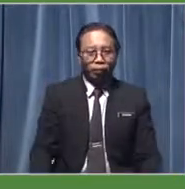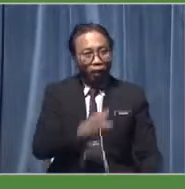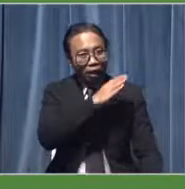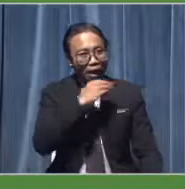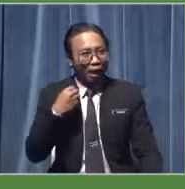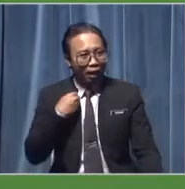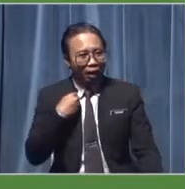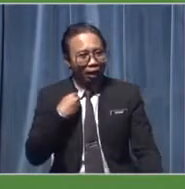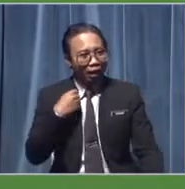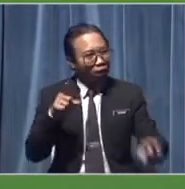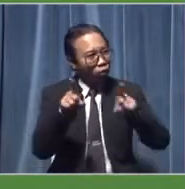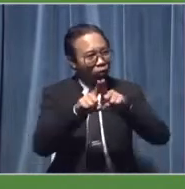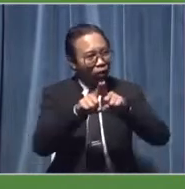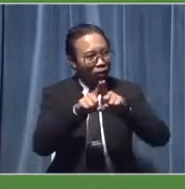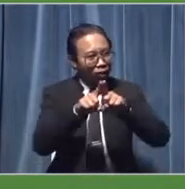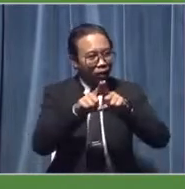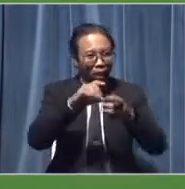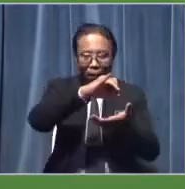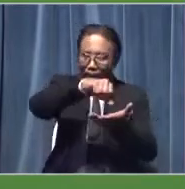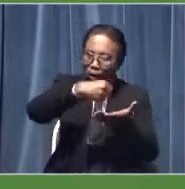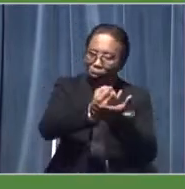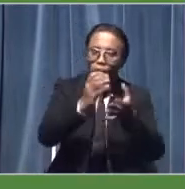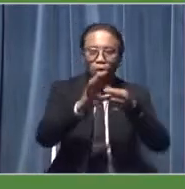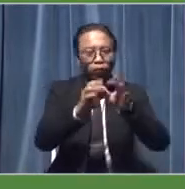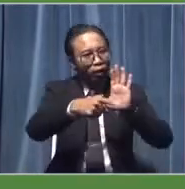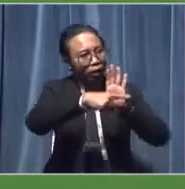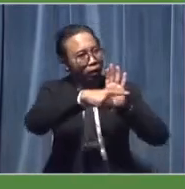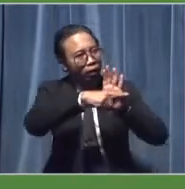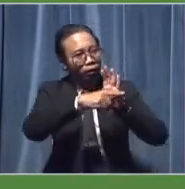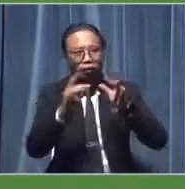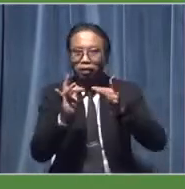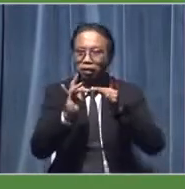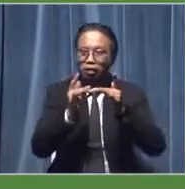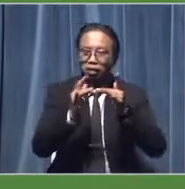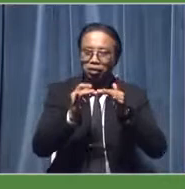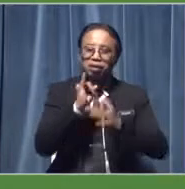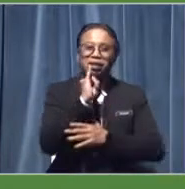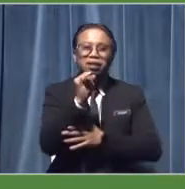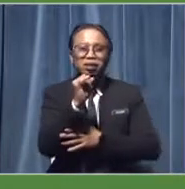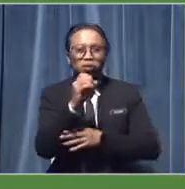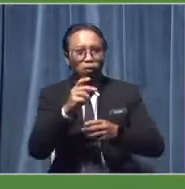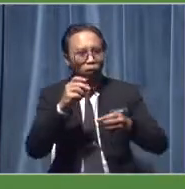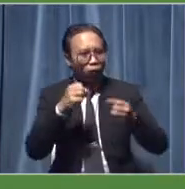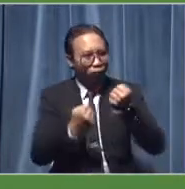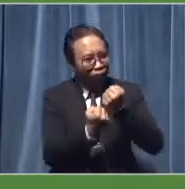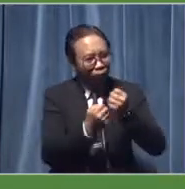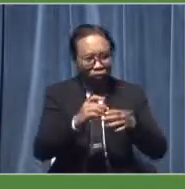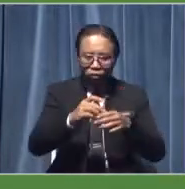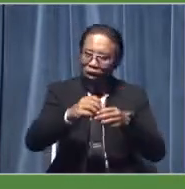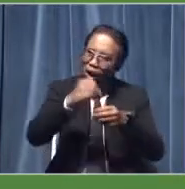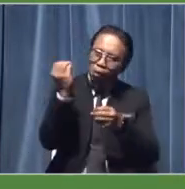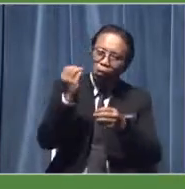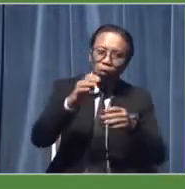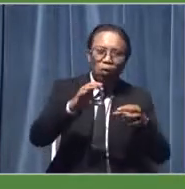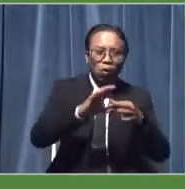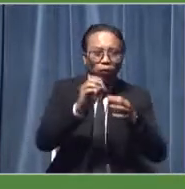an equivalent amount of negative charges is forced out of the left